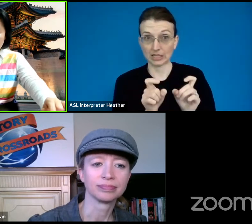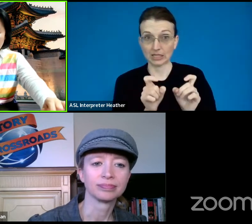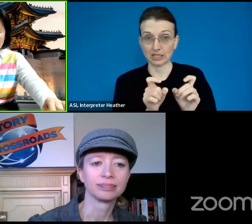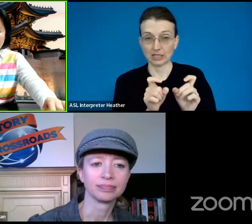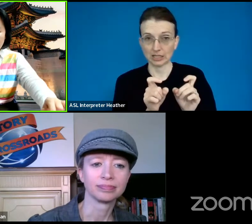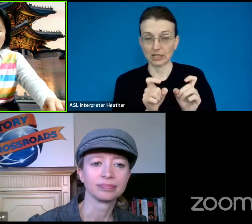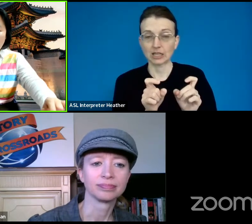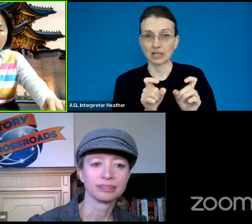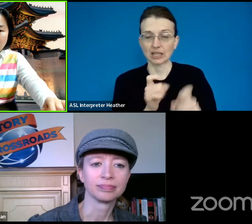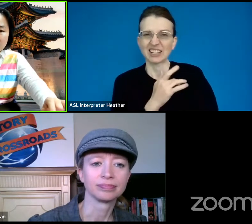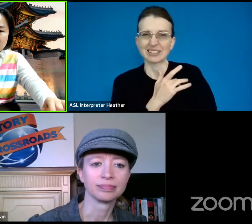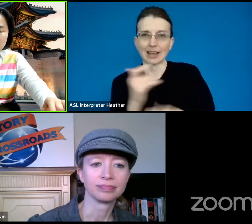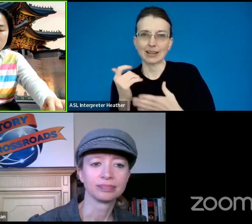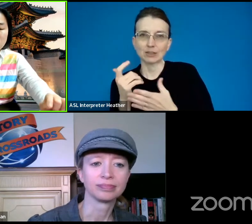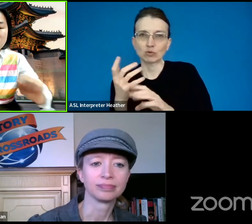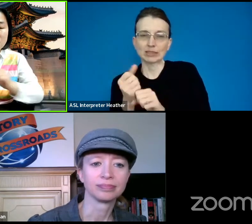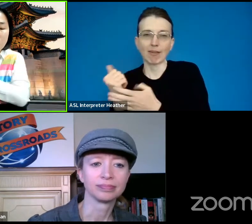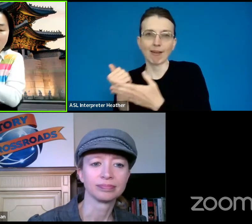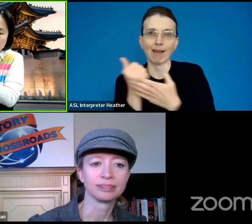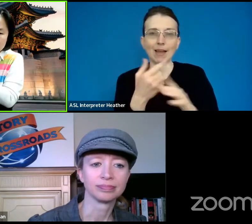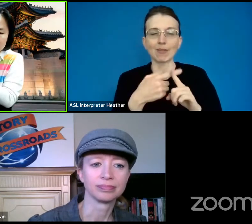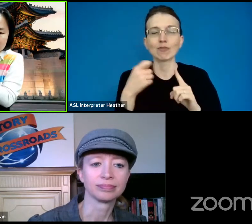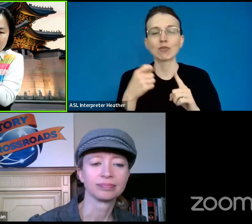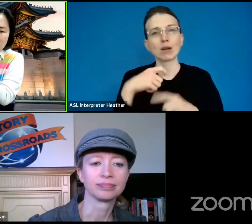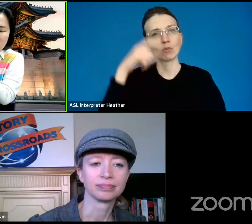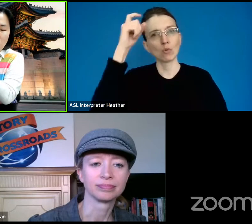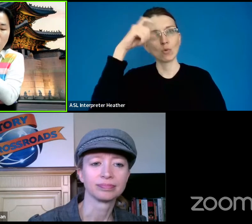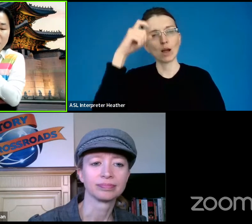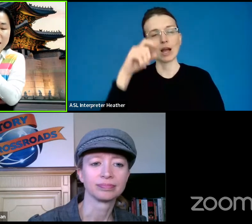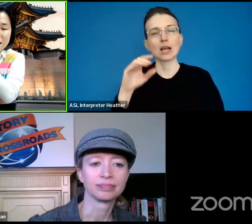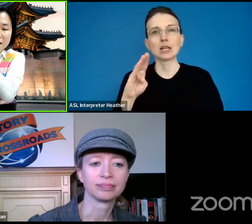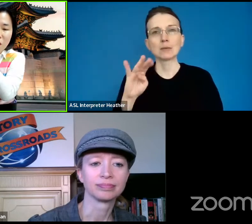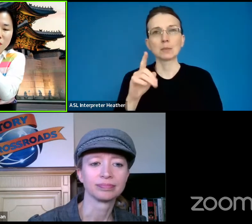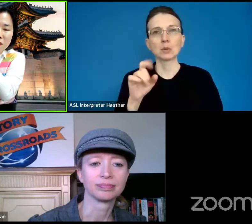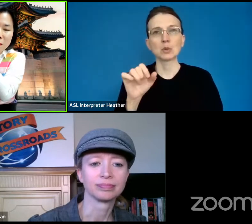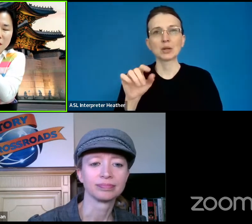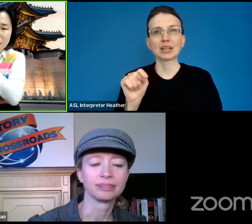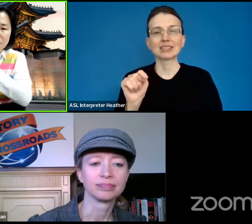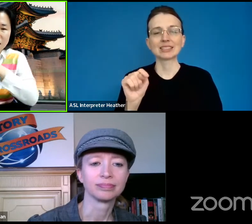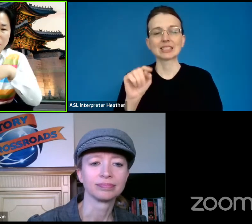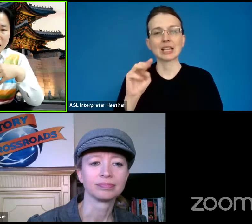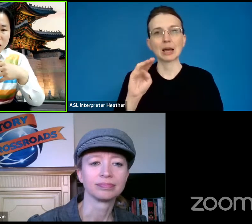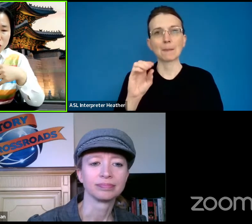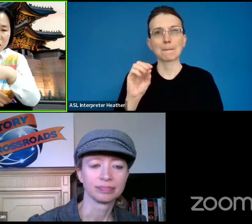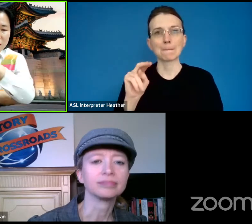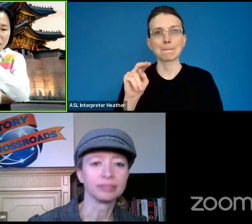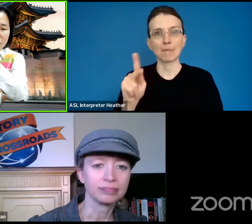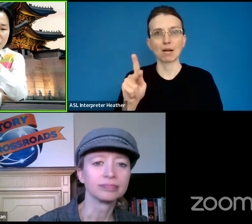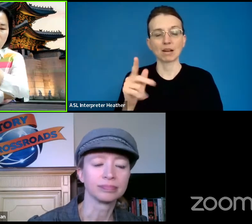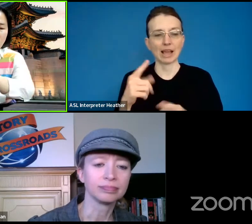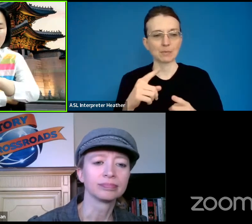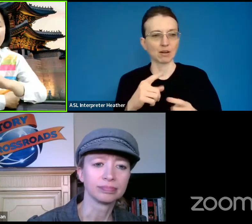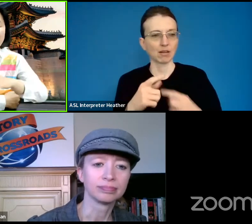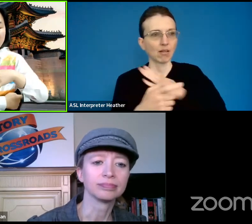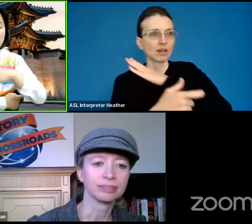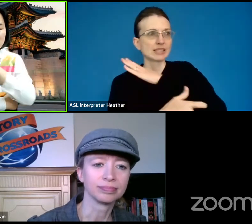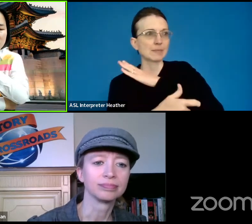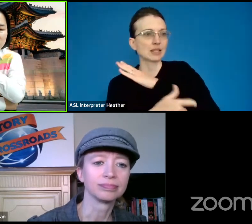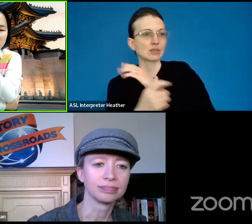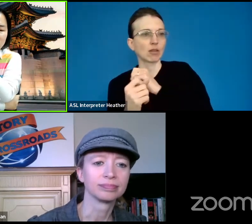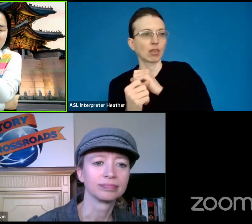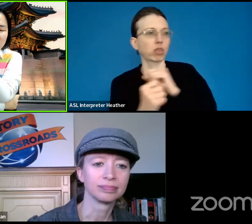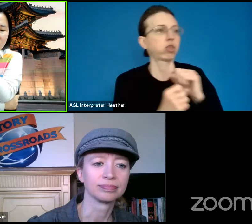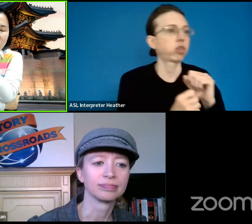helped by a wise Buddhist monk when he is caught up in temptation or in